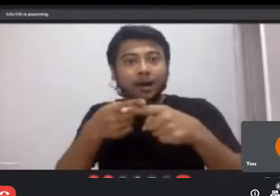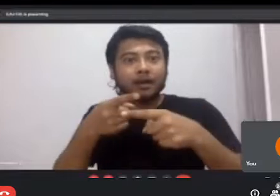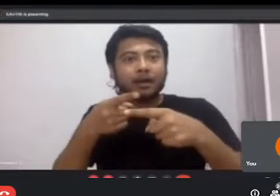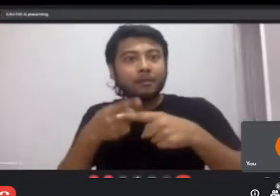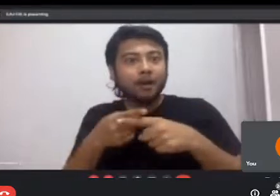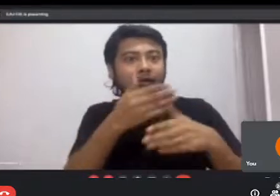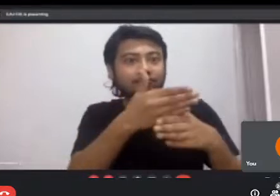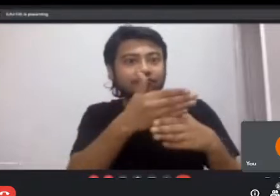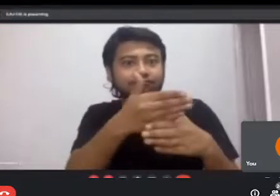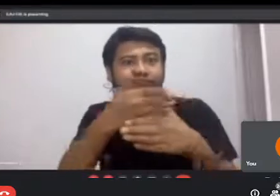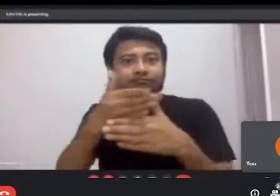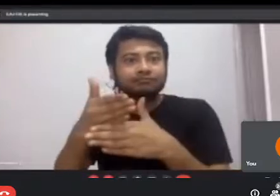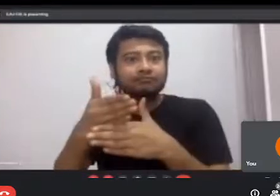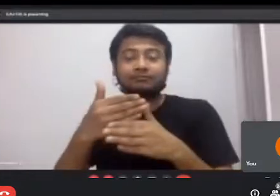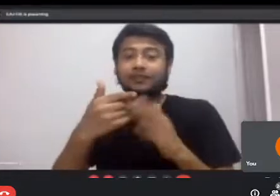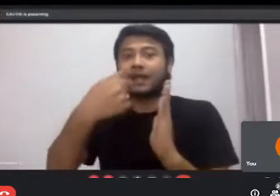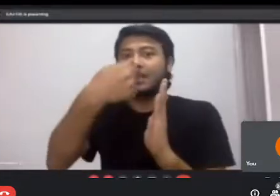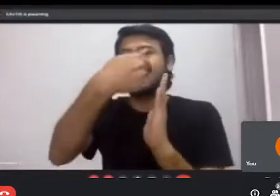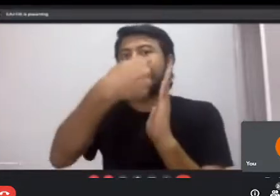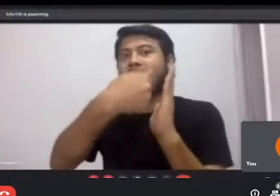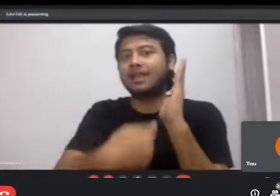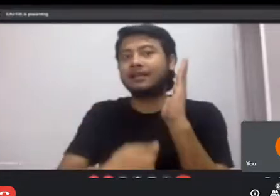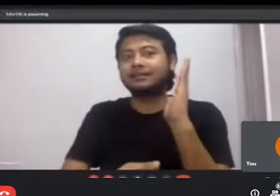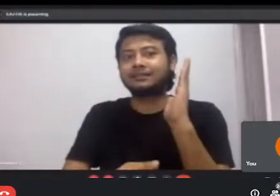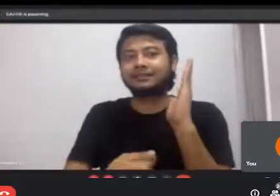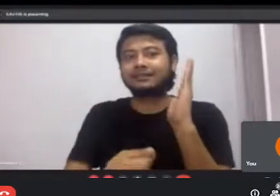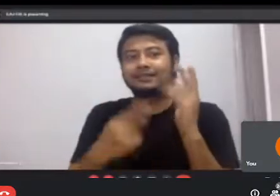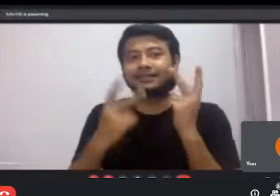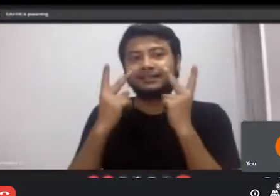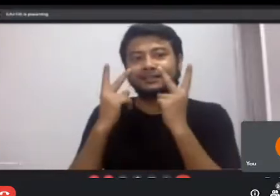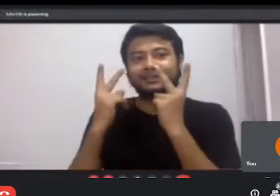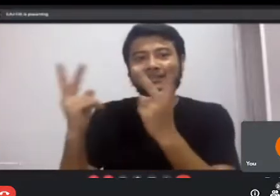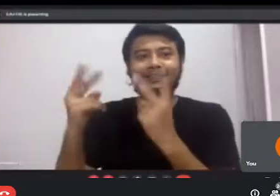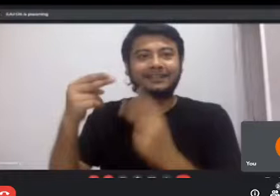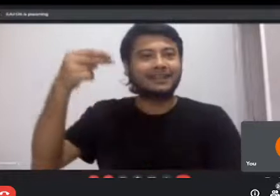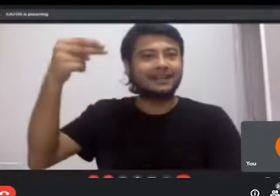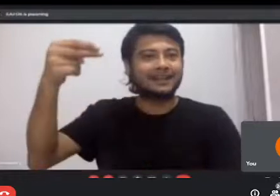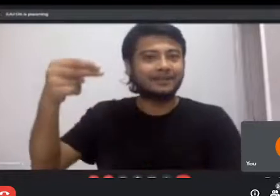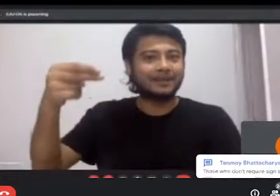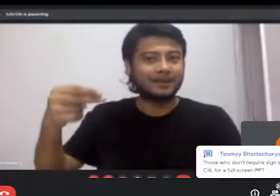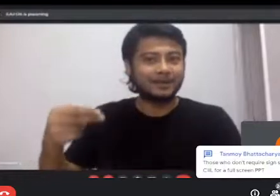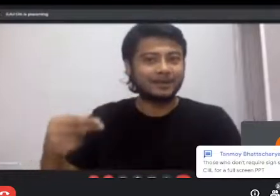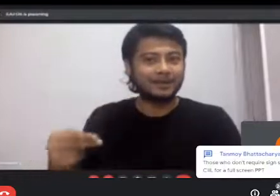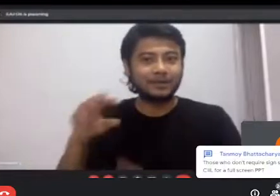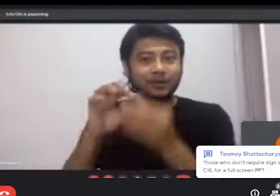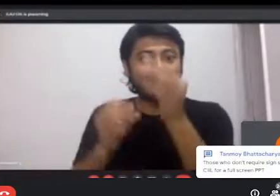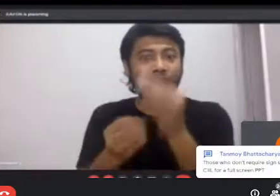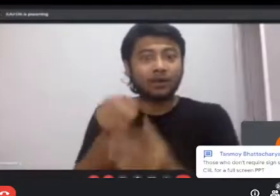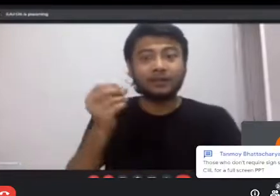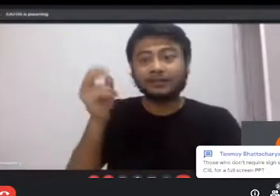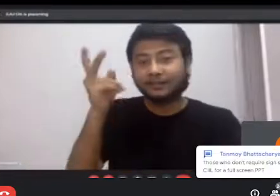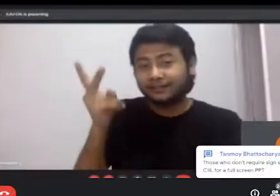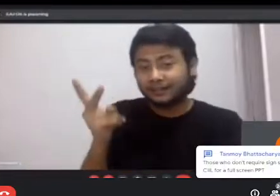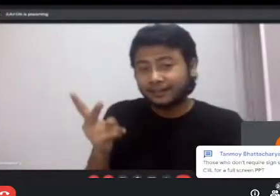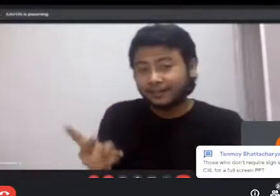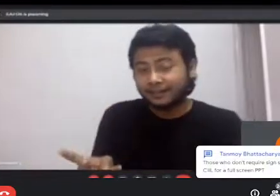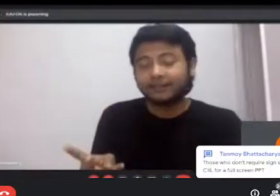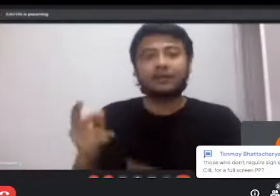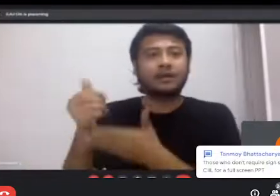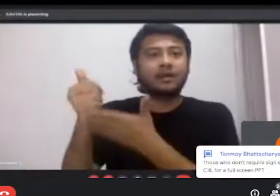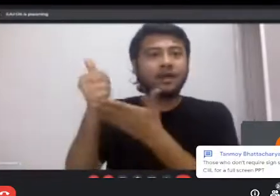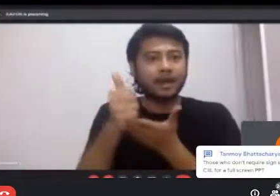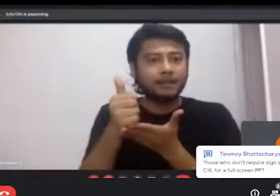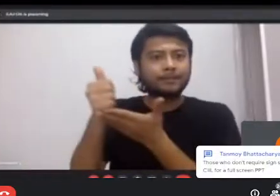can see here on the screen. And all of these organizations have helped us organize the research, have